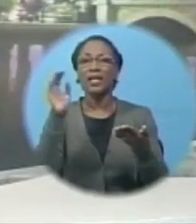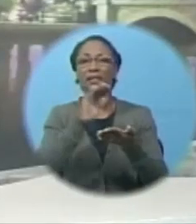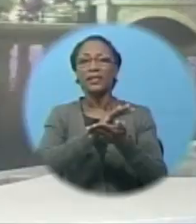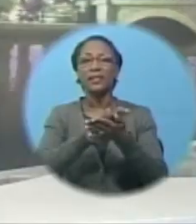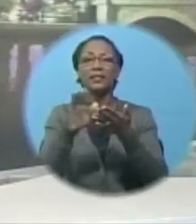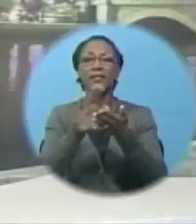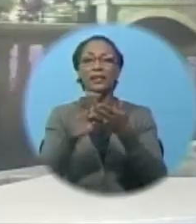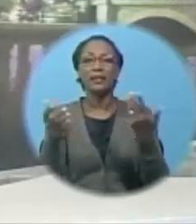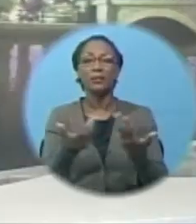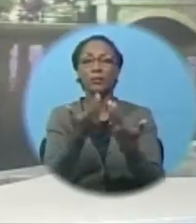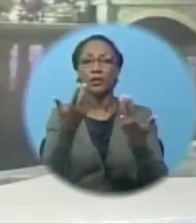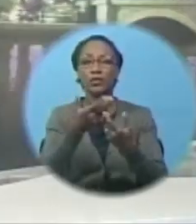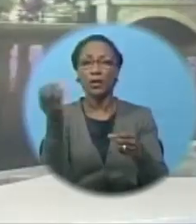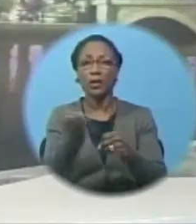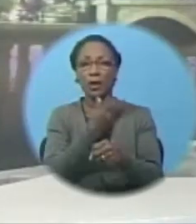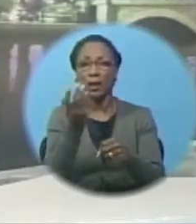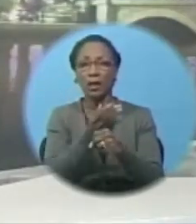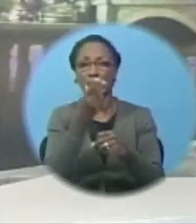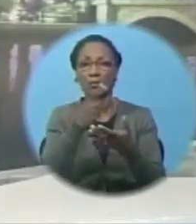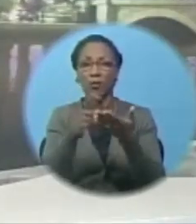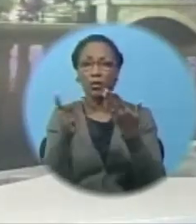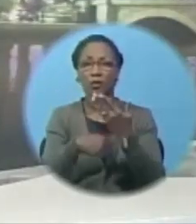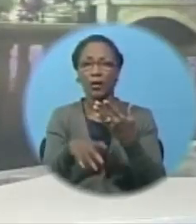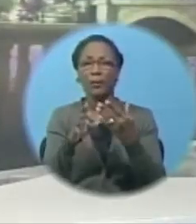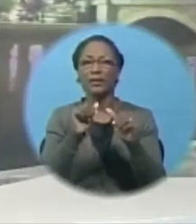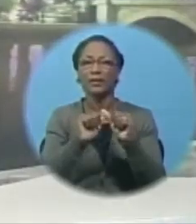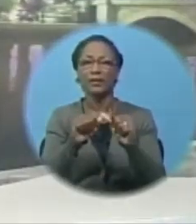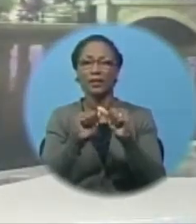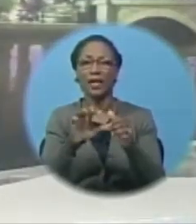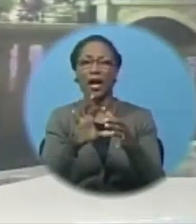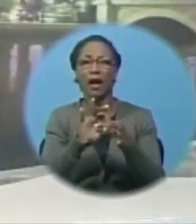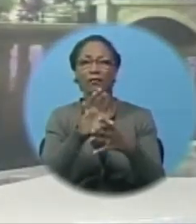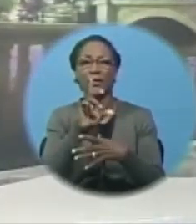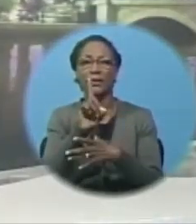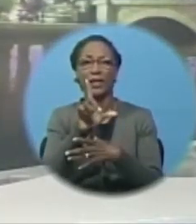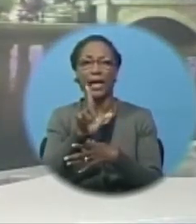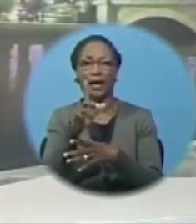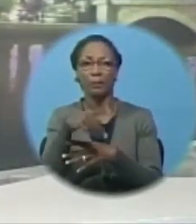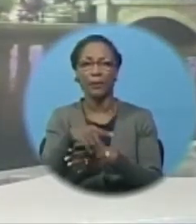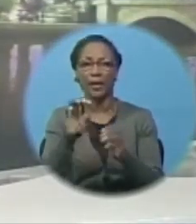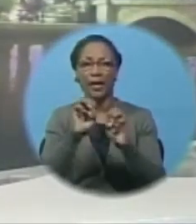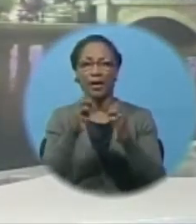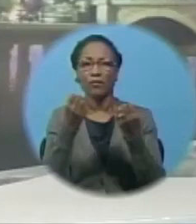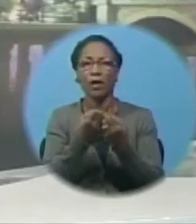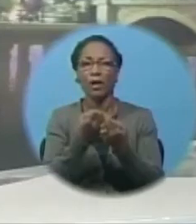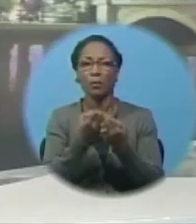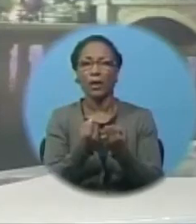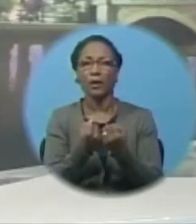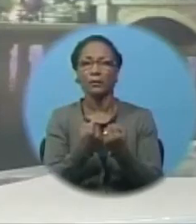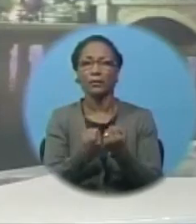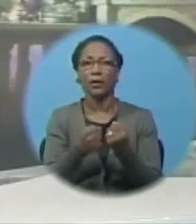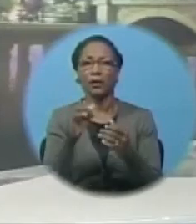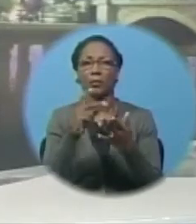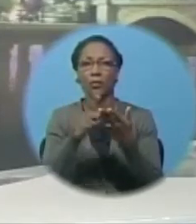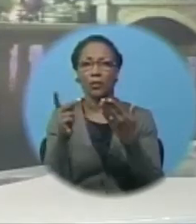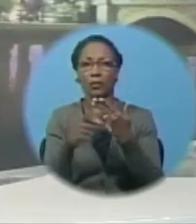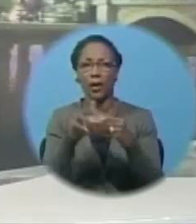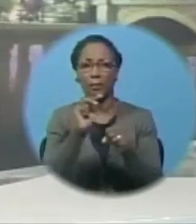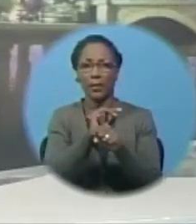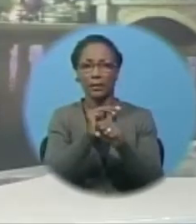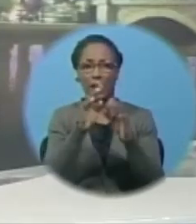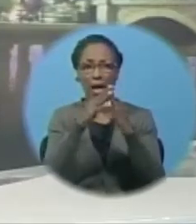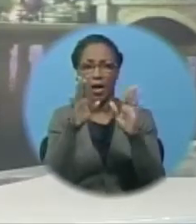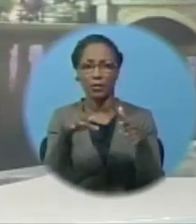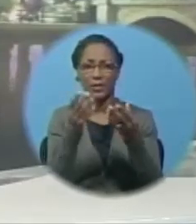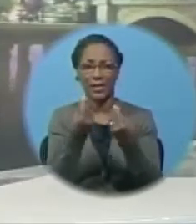debushing program is just a continuation of the Democratic Labour Party's Environmental Trust. Minister of Housing and Lands Dennis